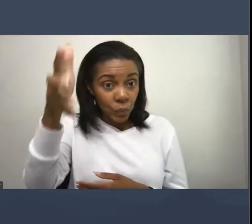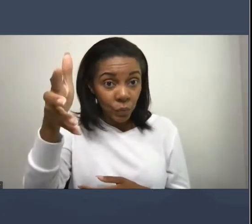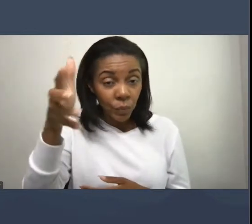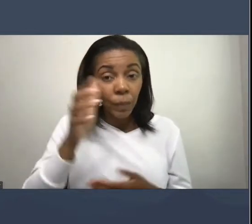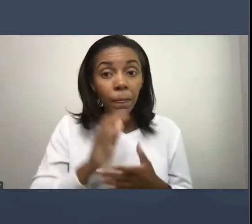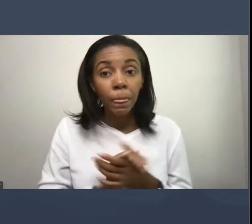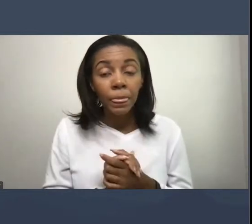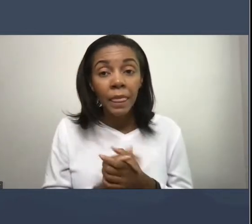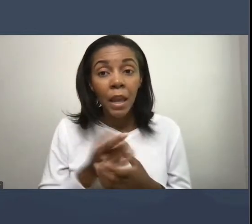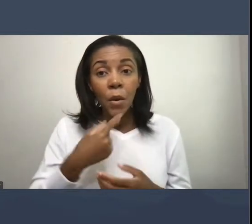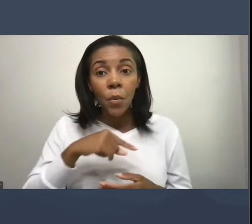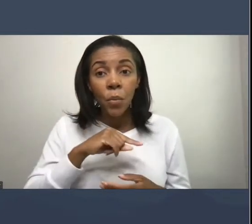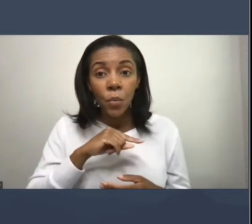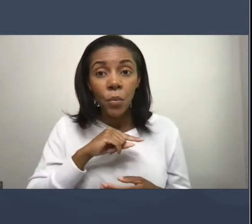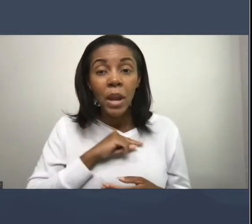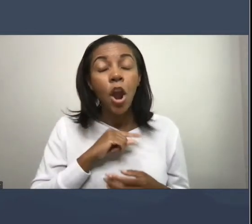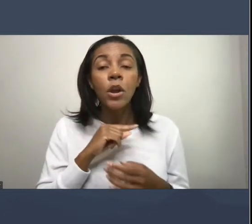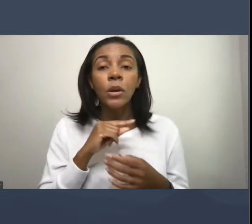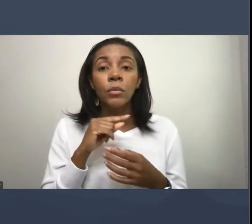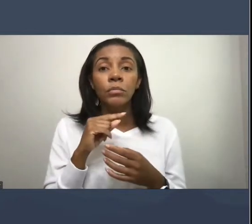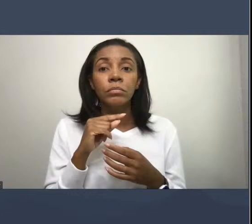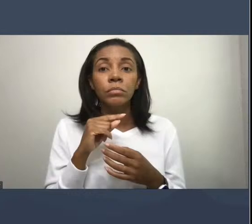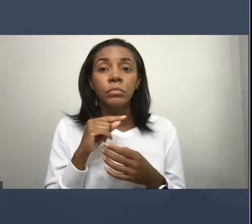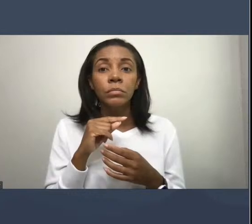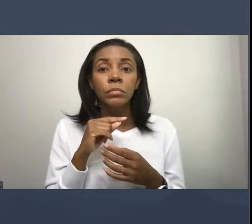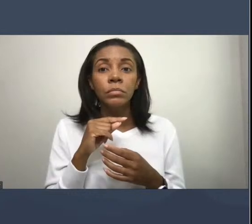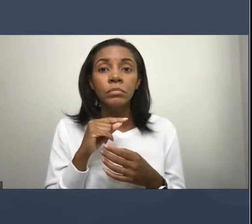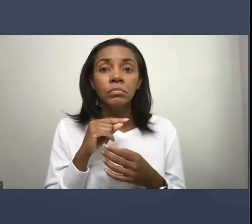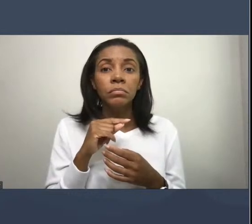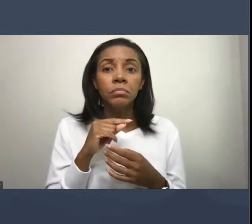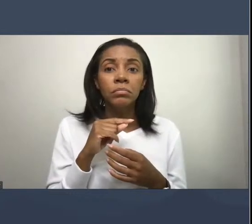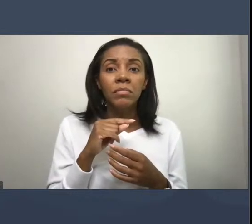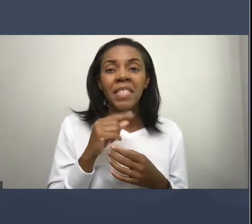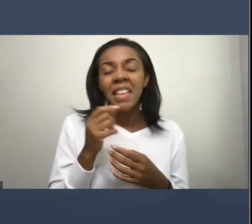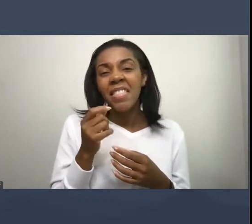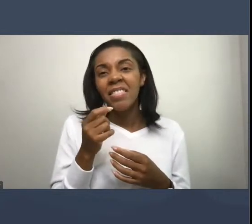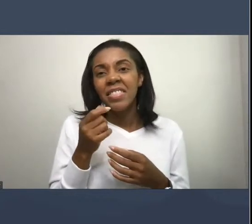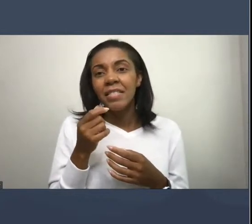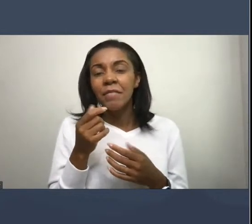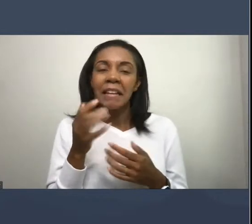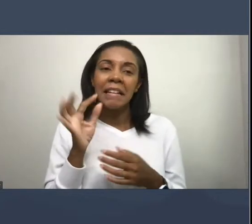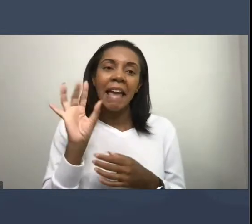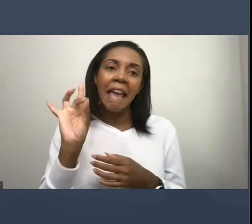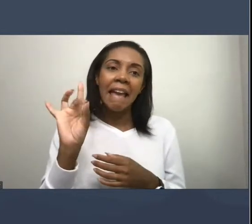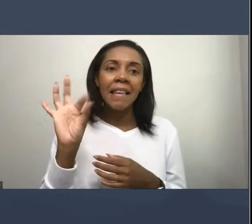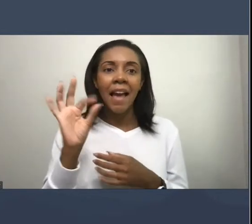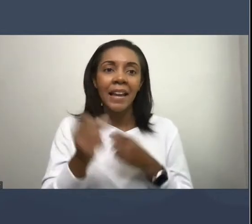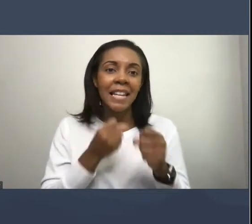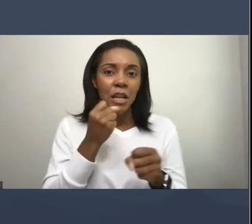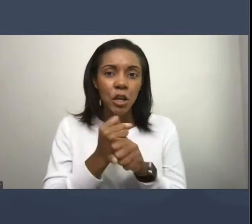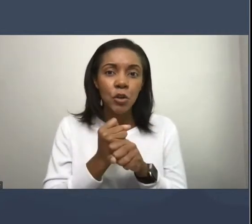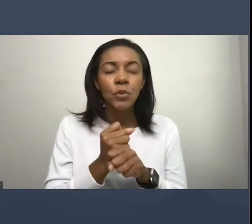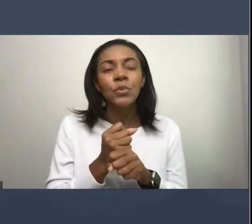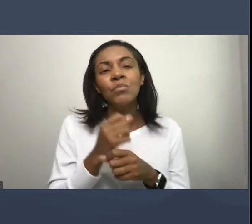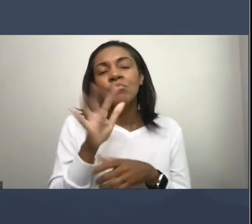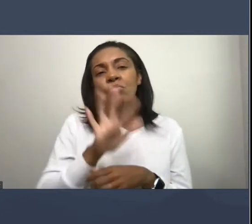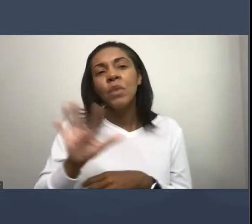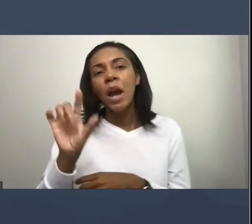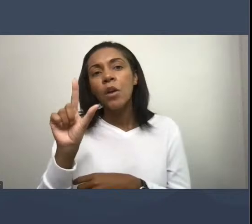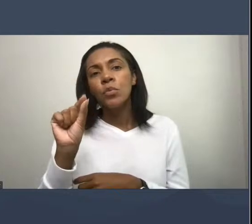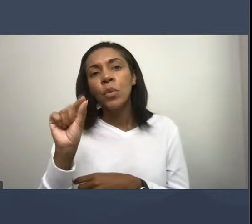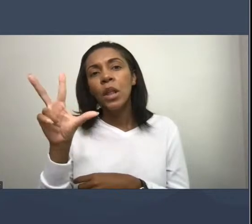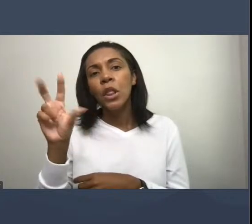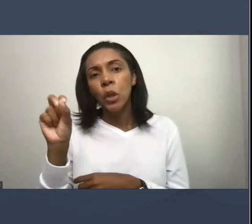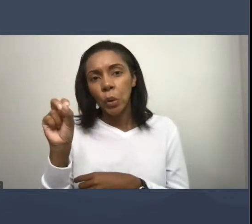long term we will be wrapping that site up over the course of the next 8 to 9 years. Gets us to 2030 is